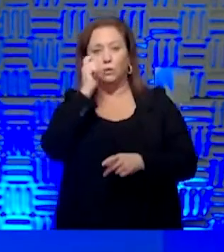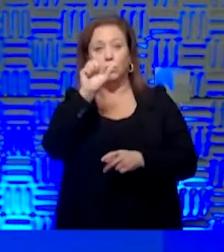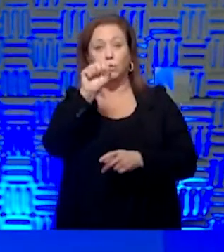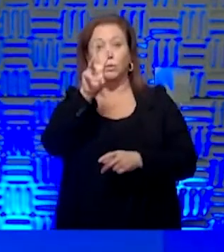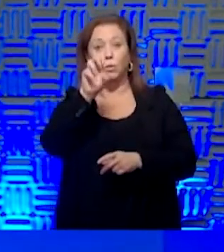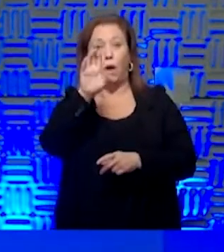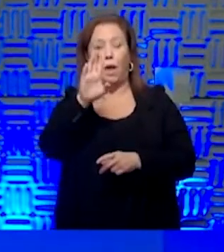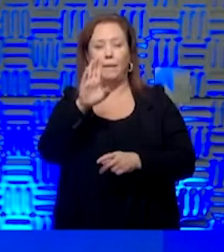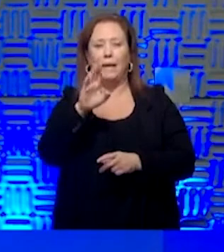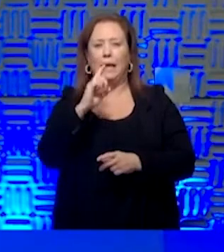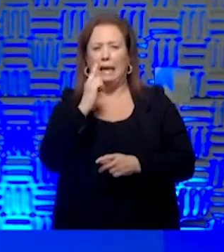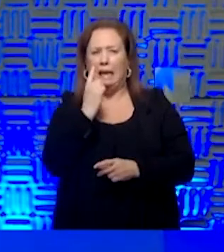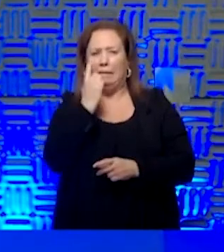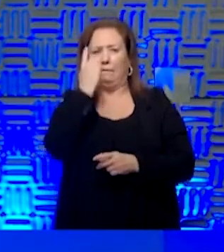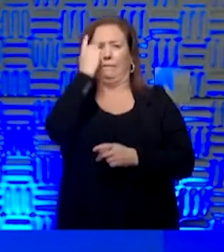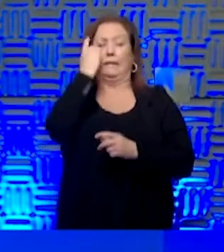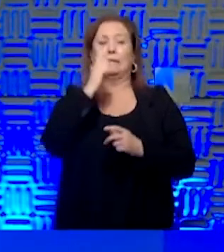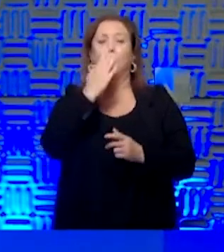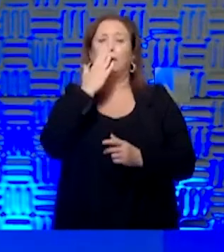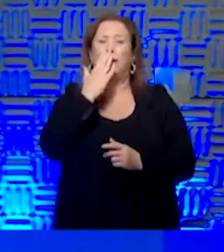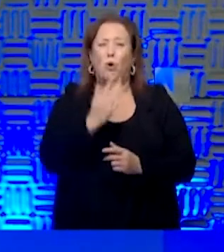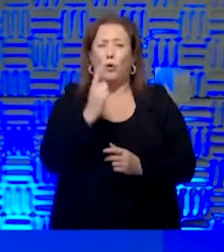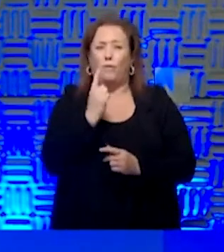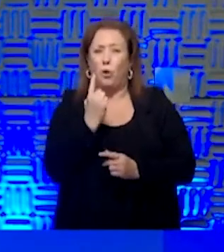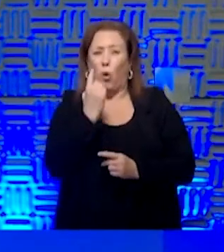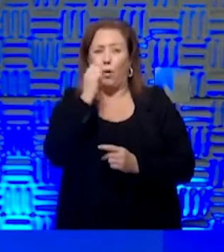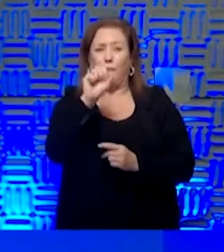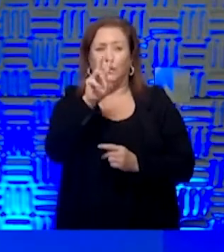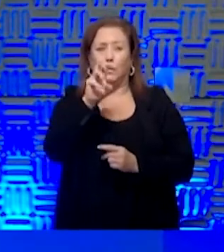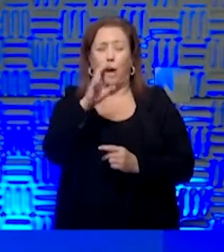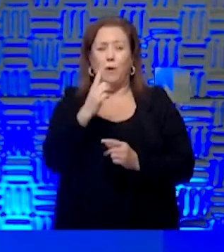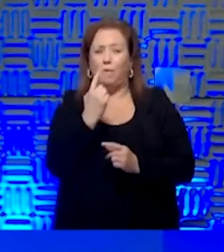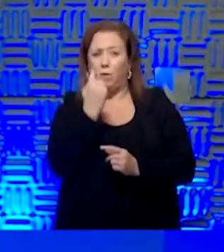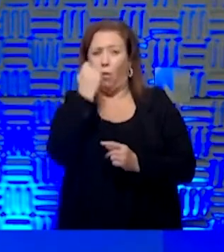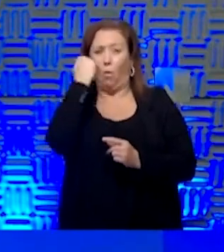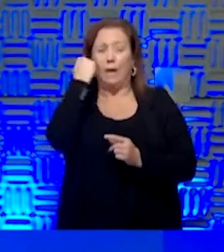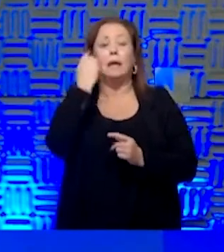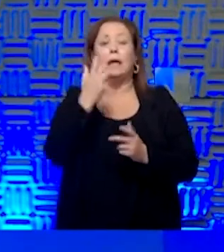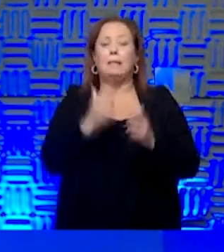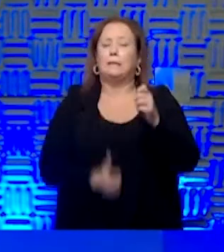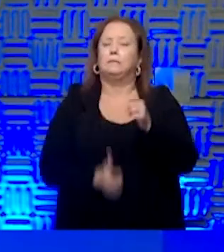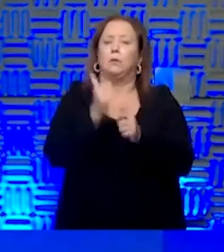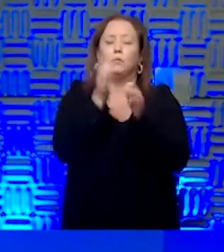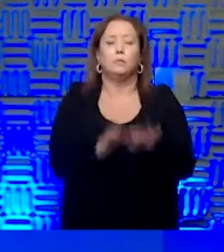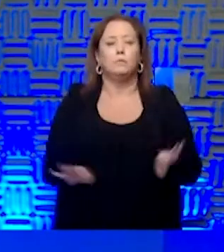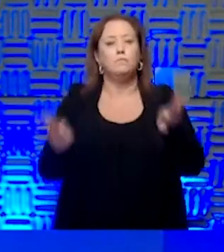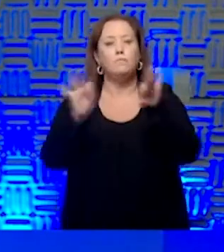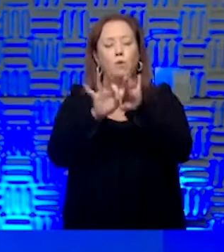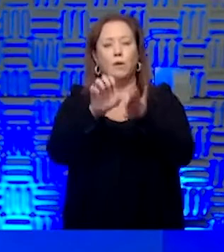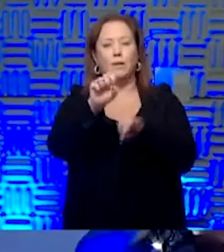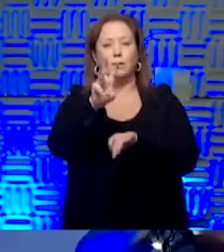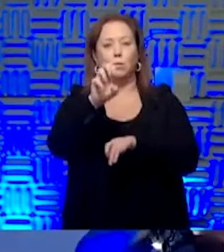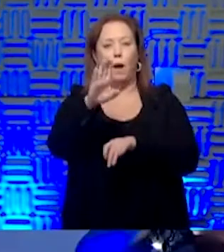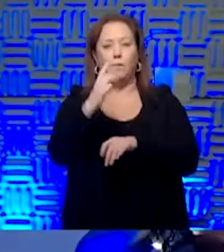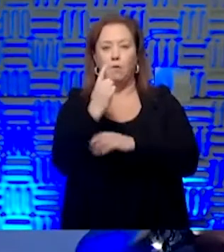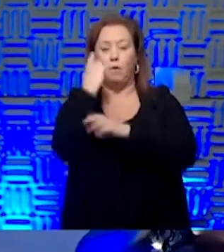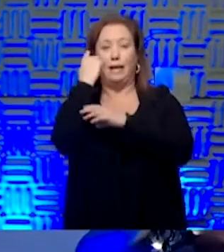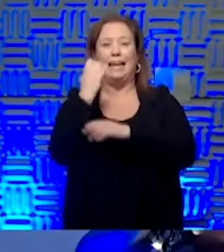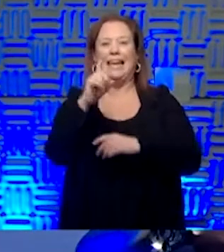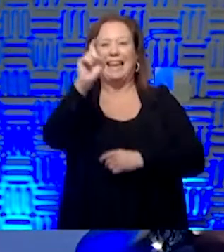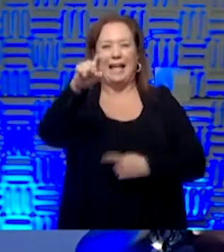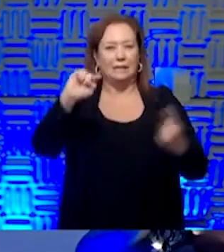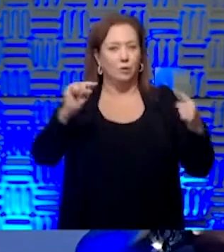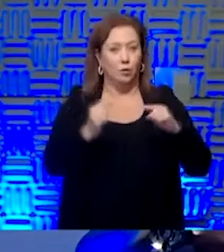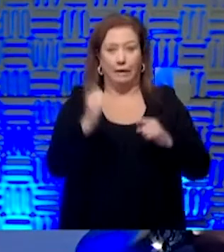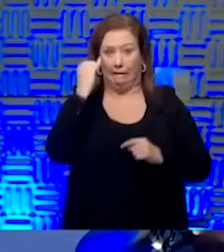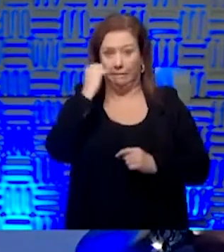test where it's like a brain biopsy to get a good sample is adequate, and that's probably the most important part at this point. Yeah, if it doesn't hurt, it's not